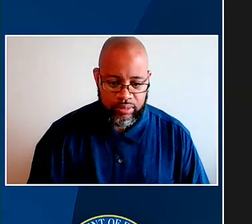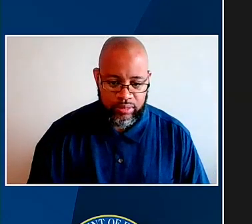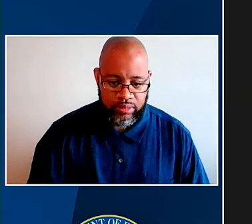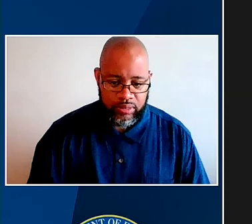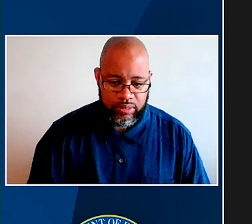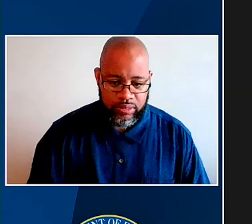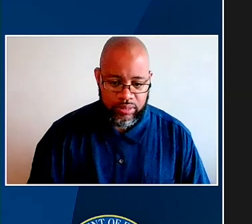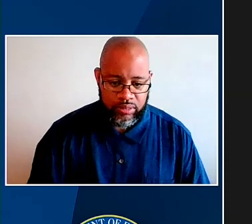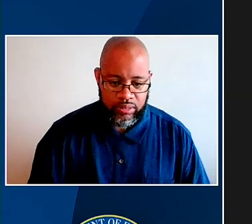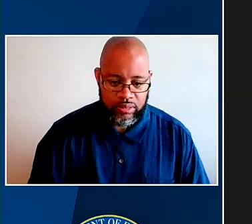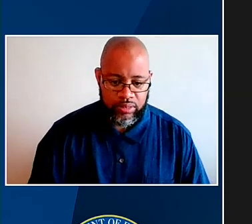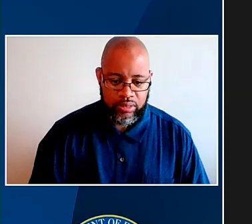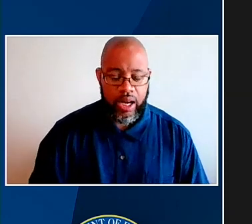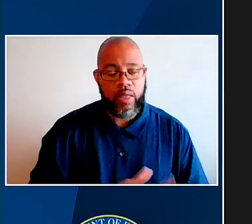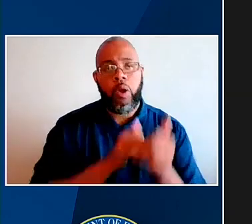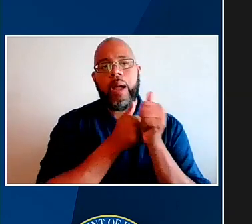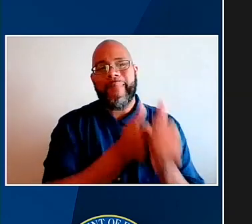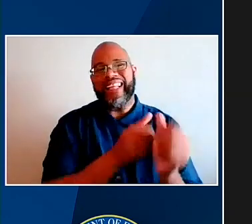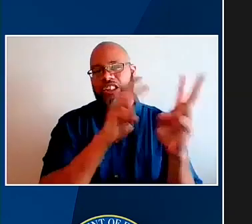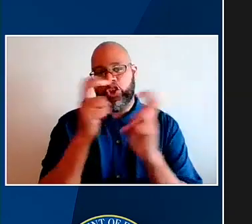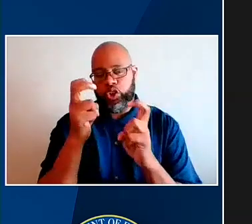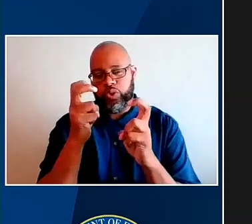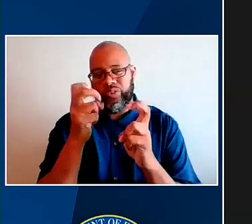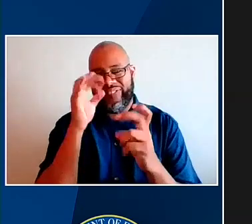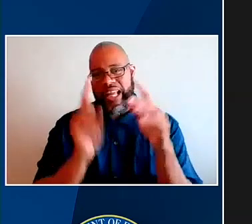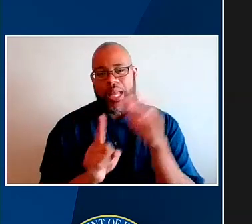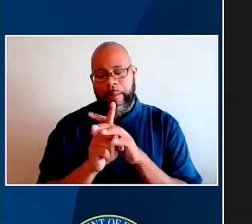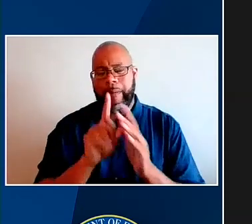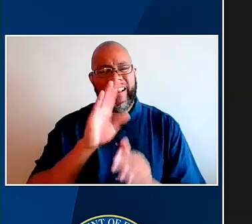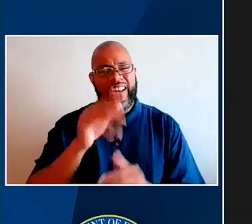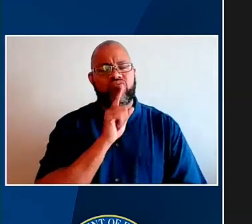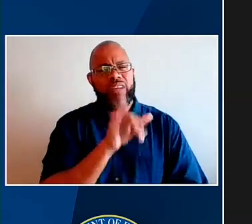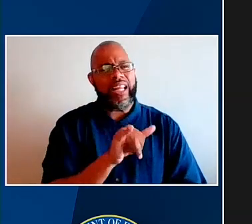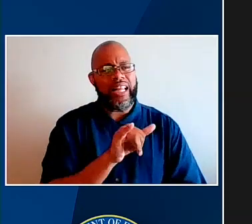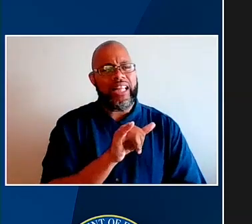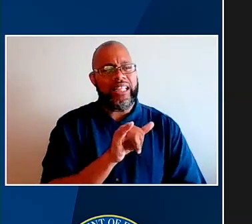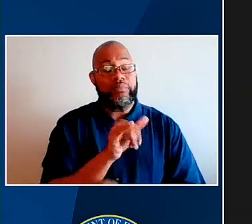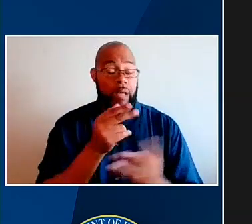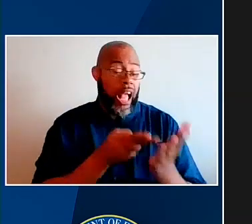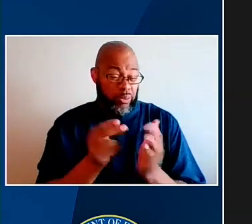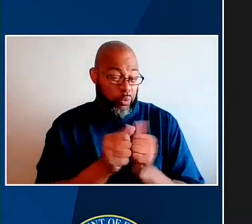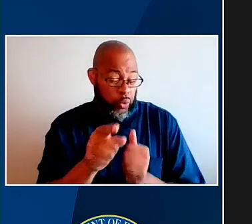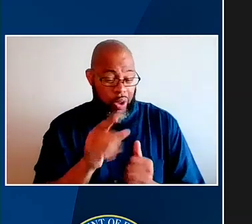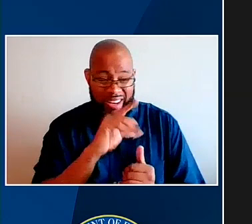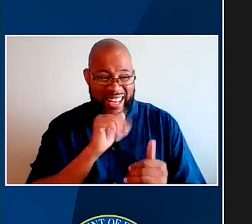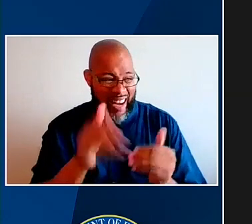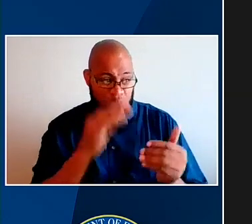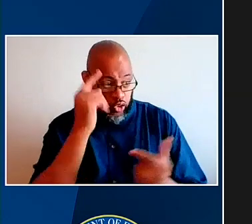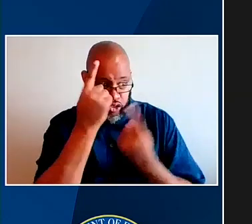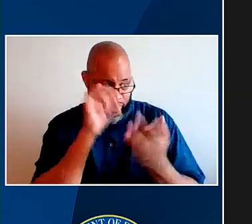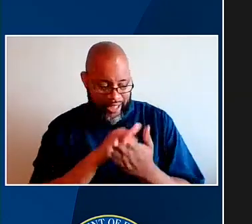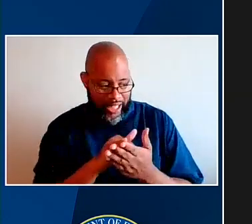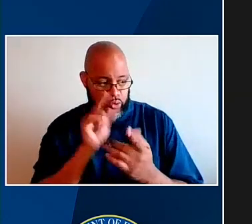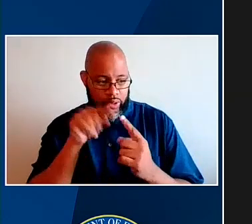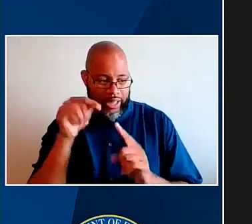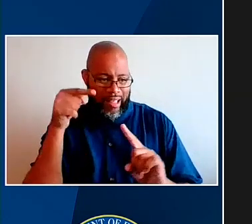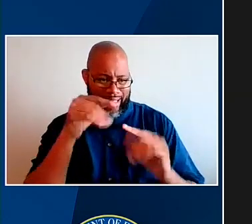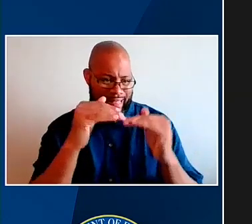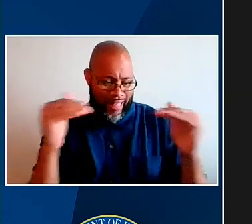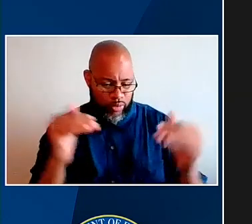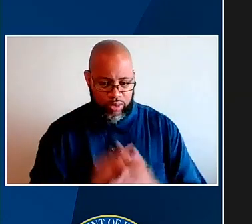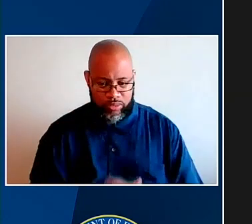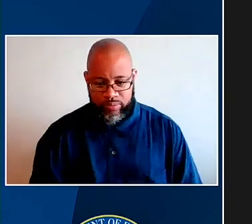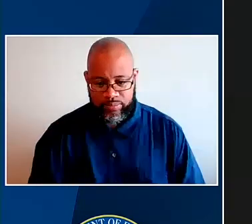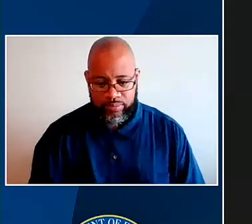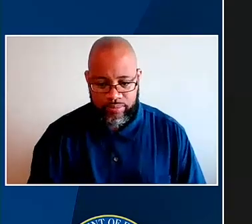And that would be a compliance issue, I suppose, if it came up. I've never really, to be fair, to be honest with you, considered it, you know, to that, at that level. I